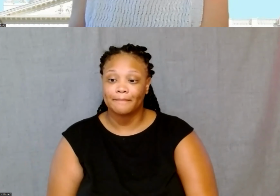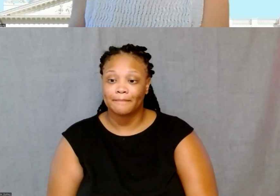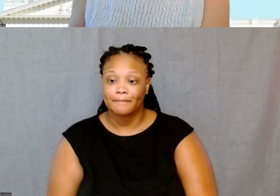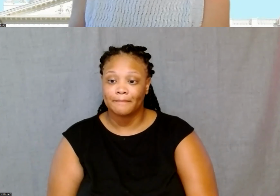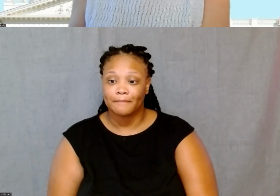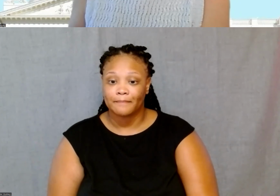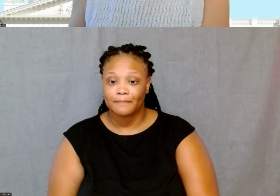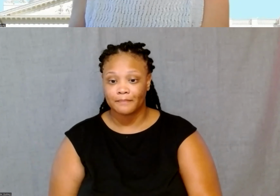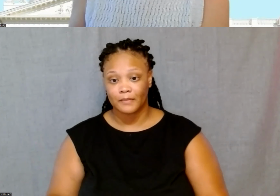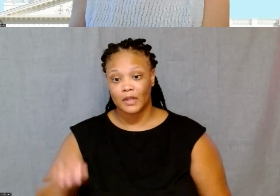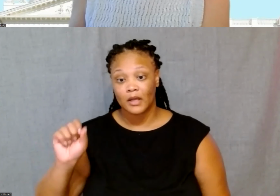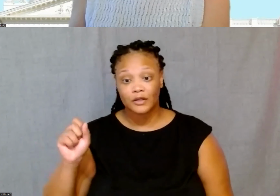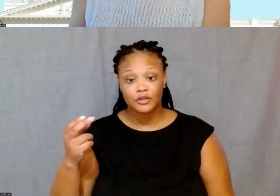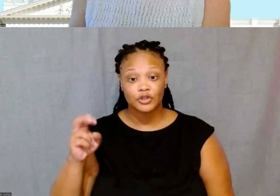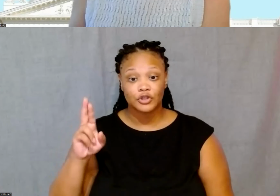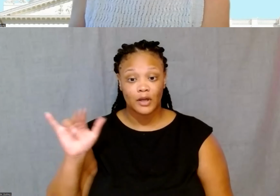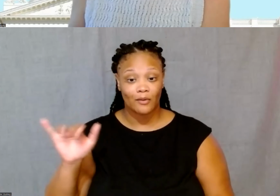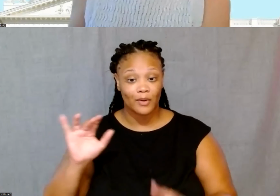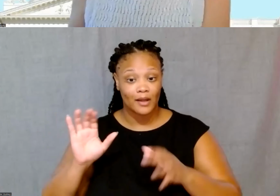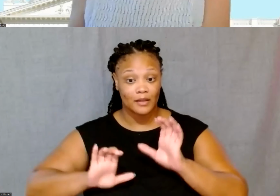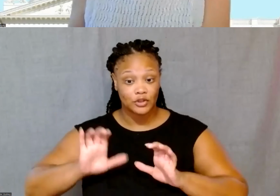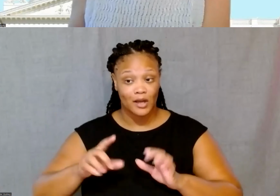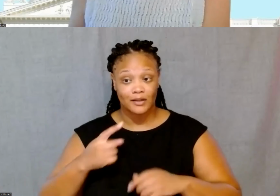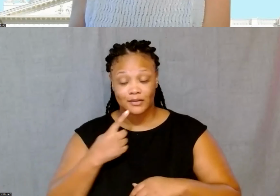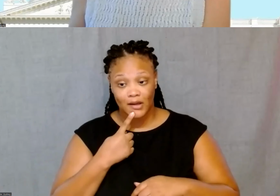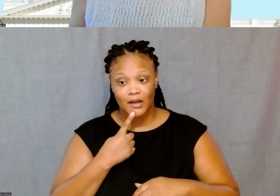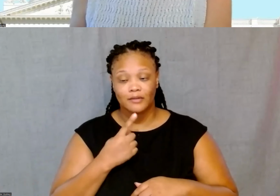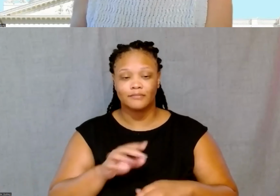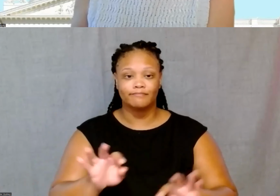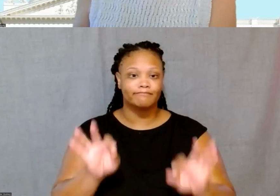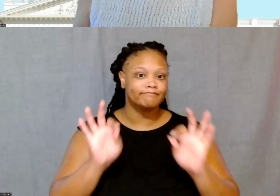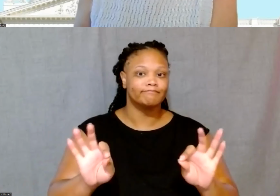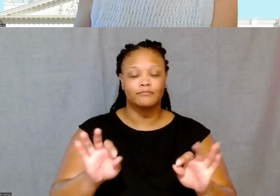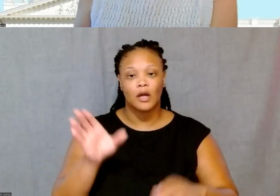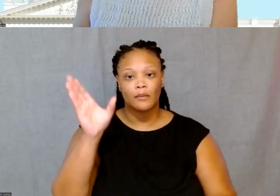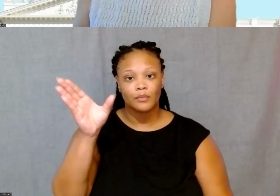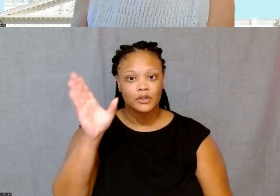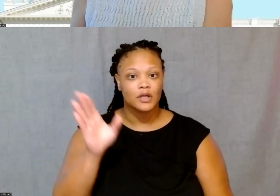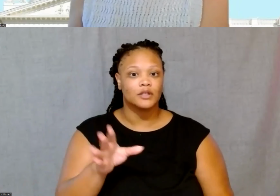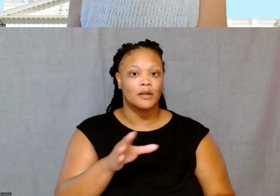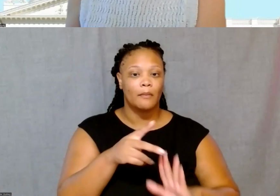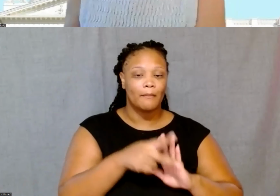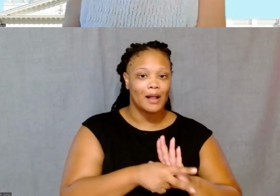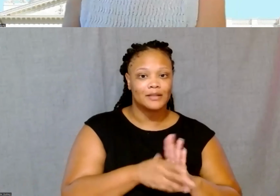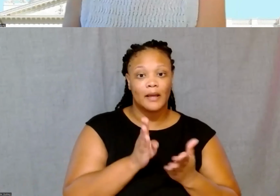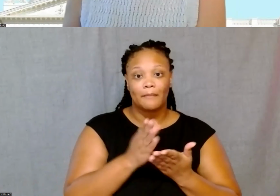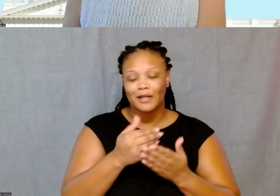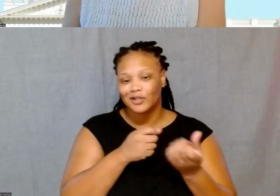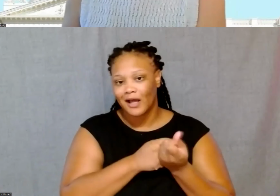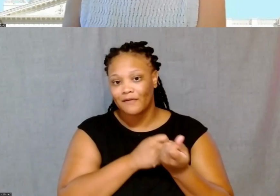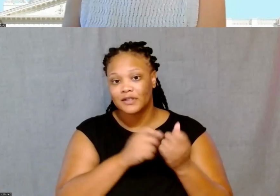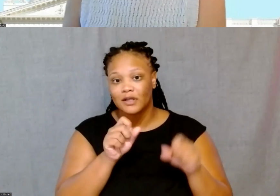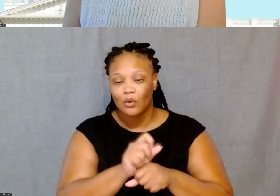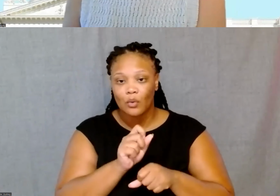Just a comment from Sherry in the chat. Excellent presentation and more importantly, excellent policy and budget advocacy work. Really appreciate your